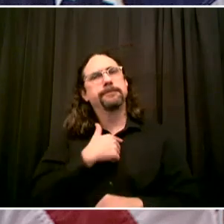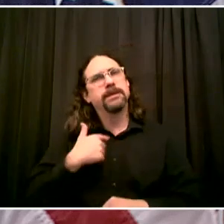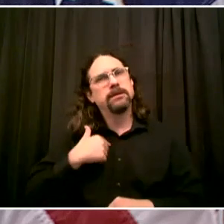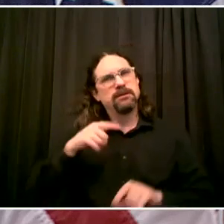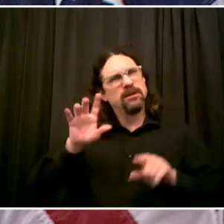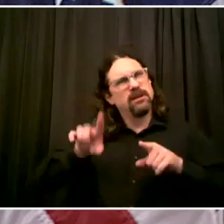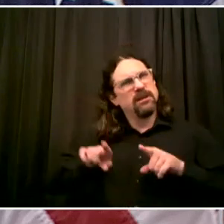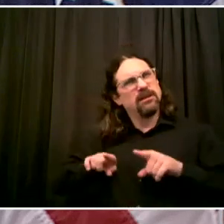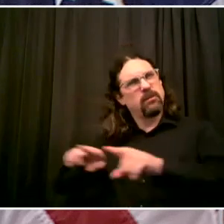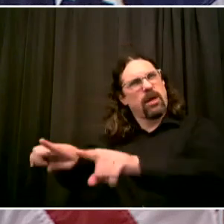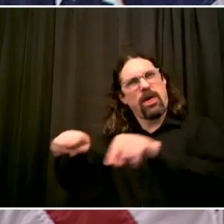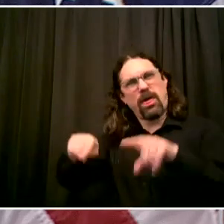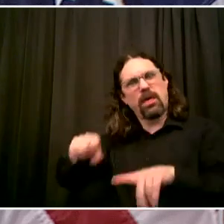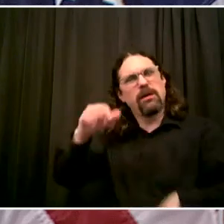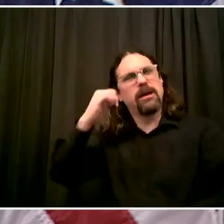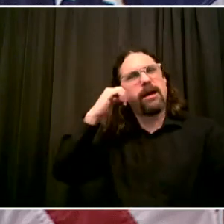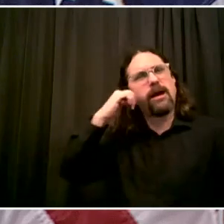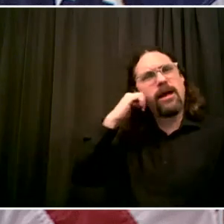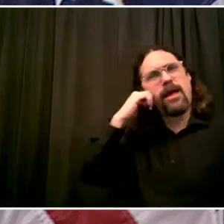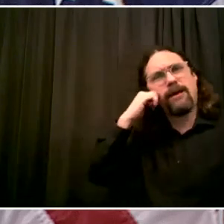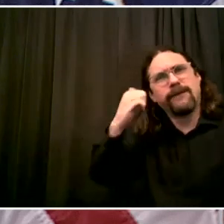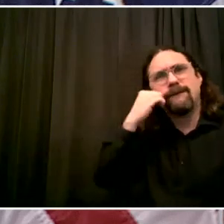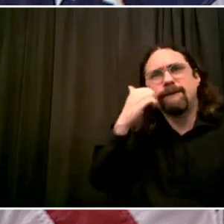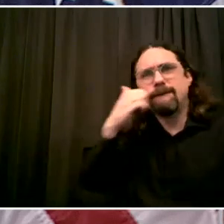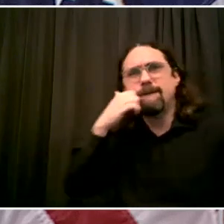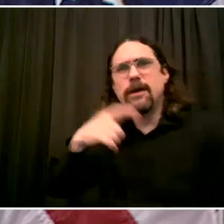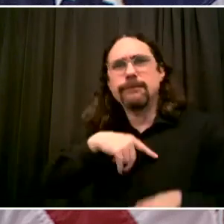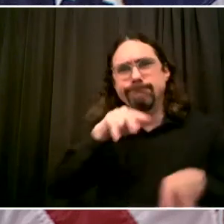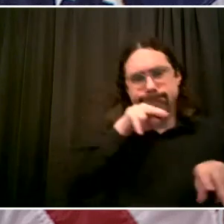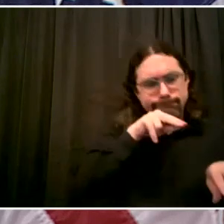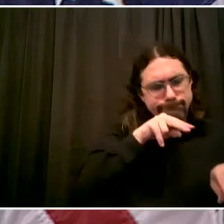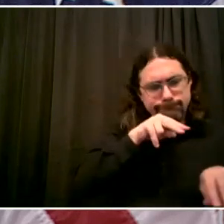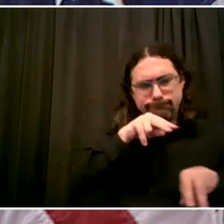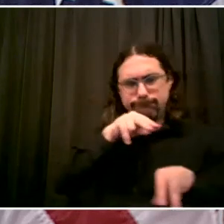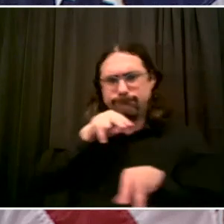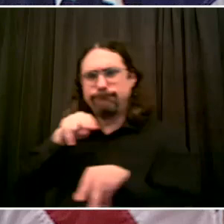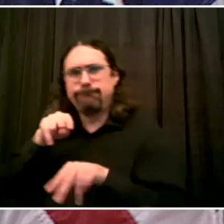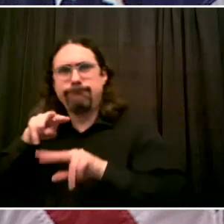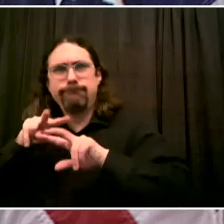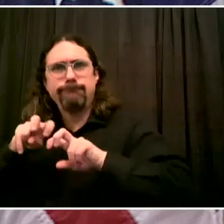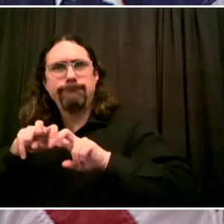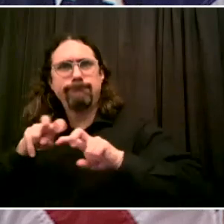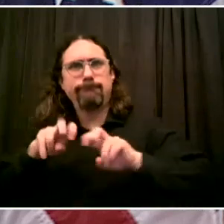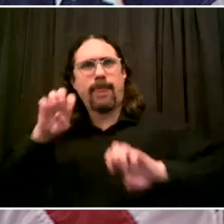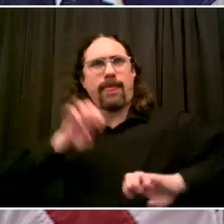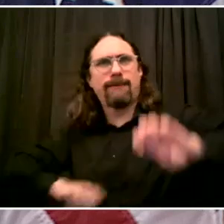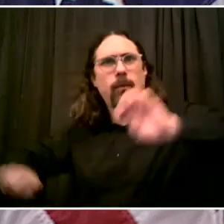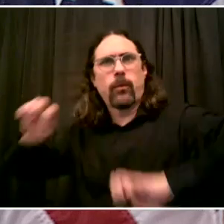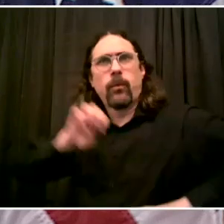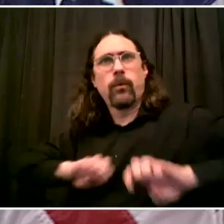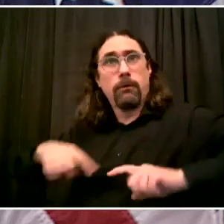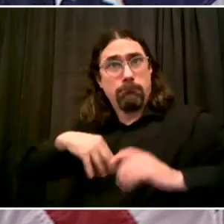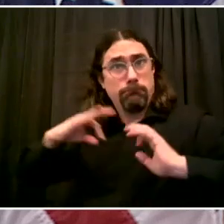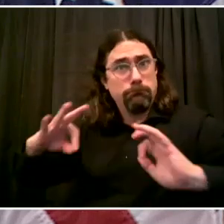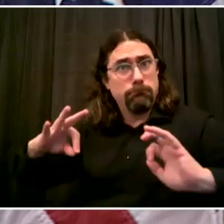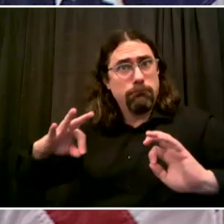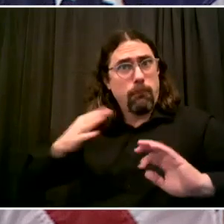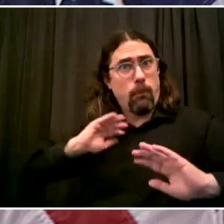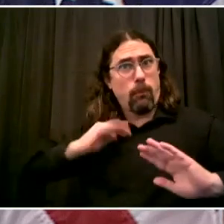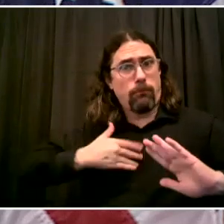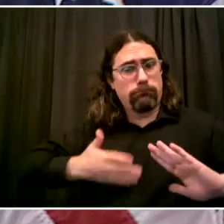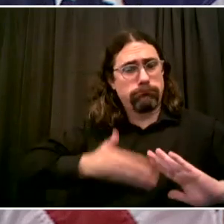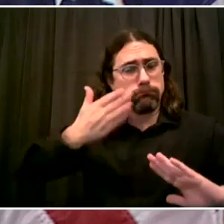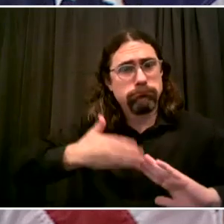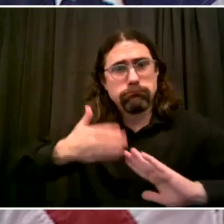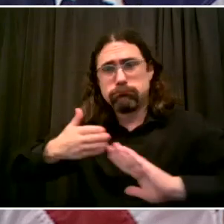Saturday night, Sunday night, the same schedule, 8 p.m. to 5 a.m. On Monday morning at 5 a.m., curfew ends, does not